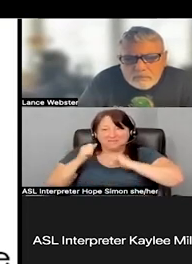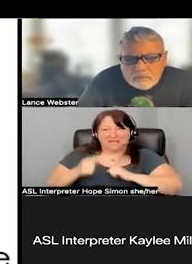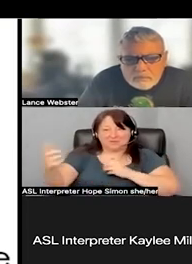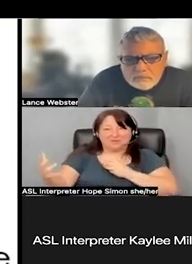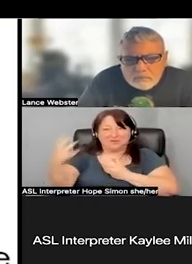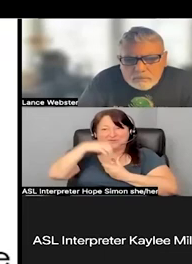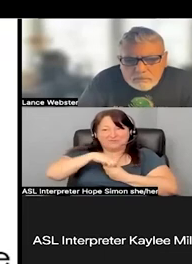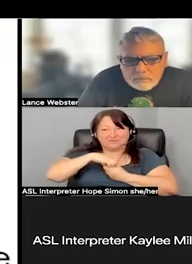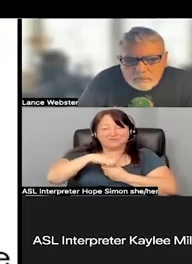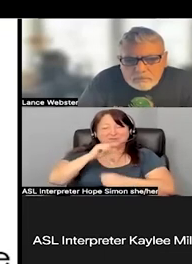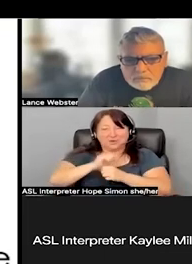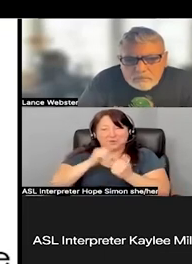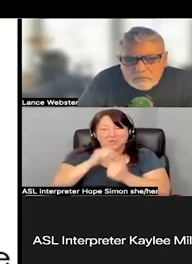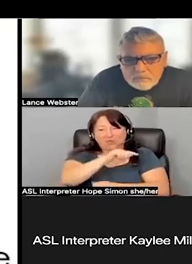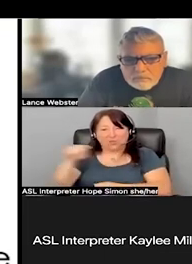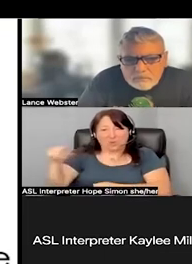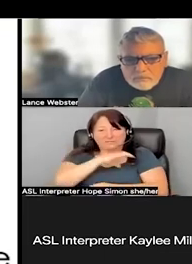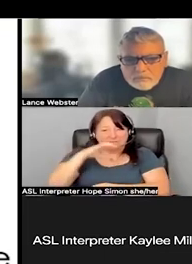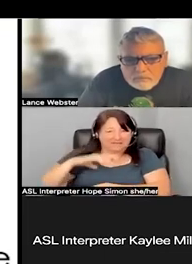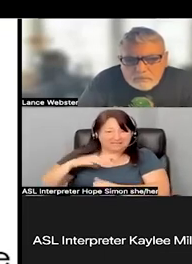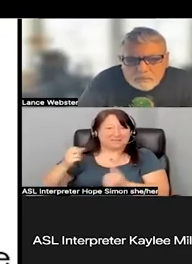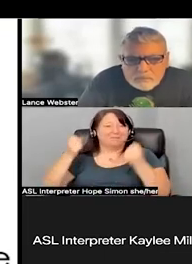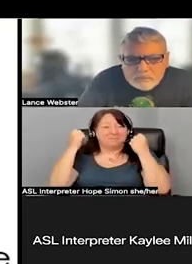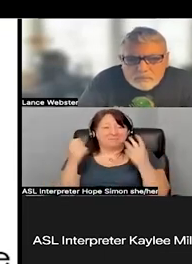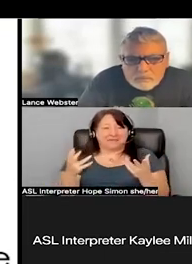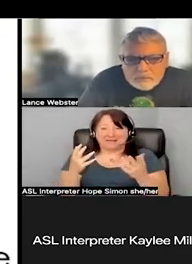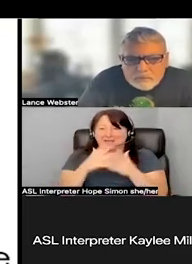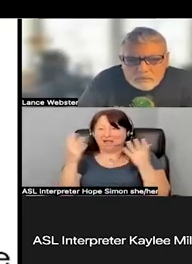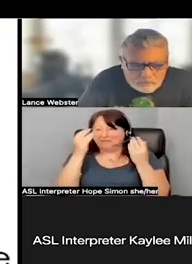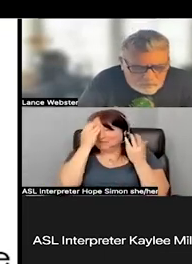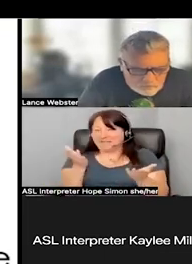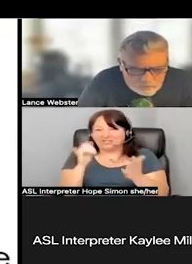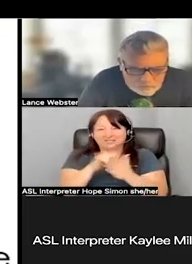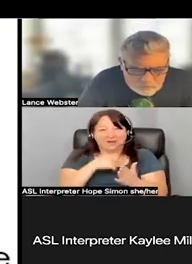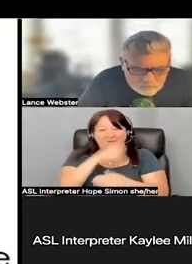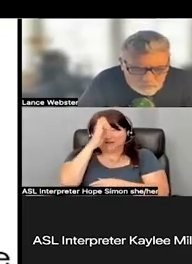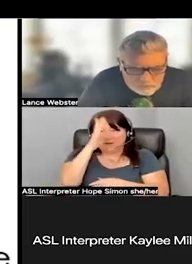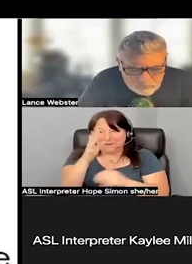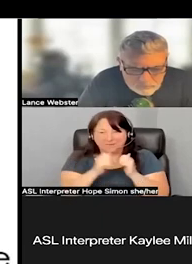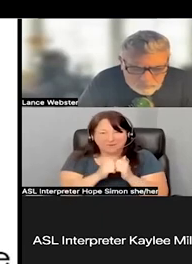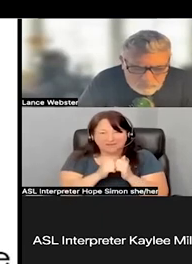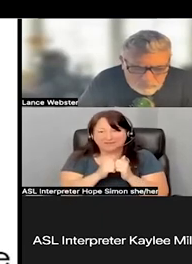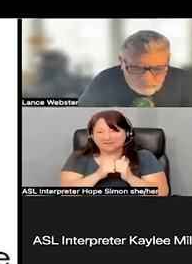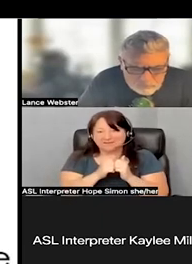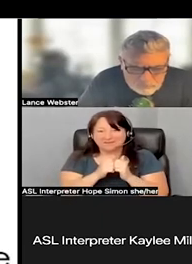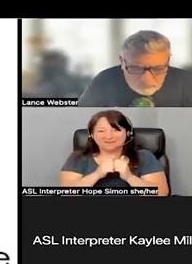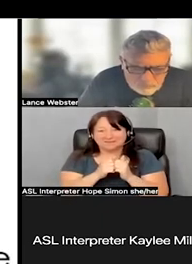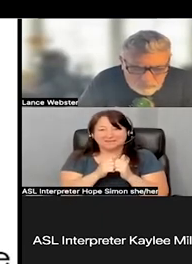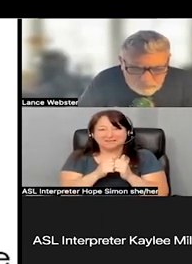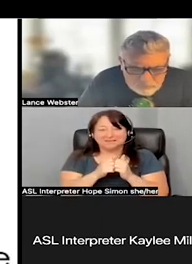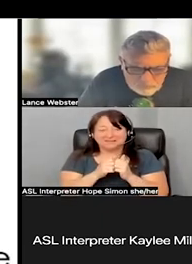work of those committees. A lot of the committees, a lot of the information that we've come up with have been